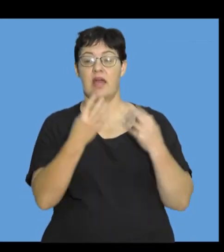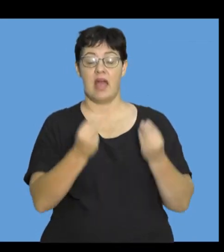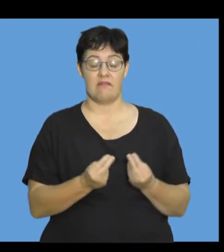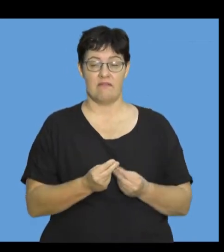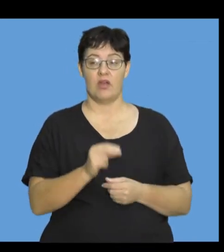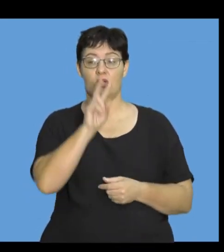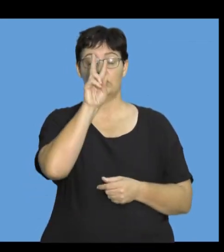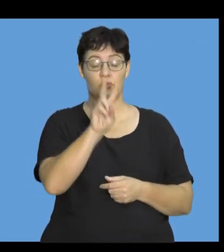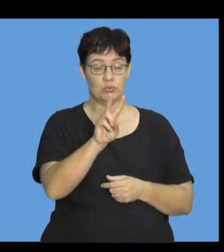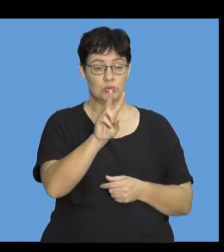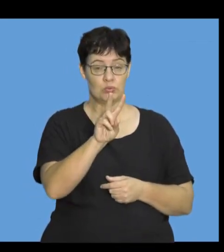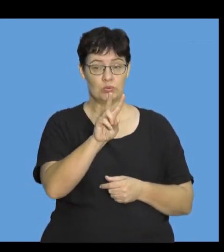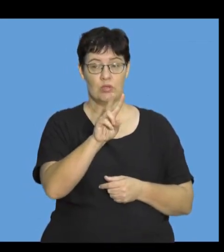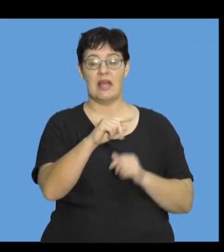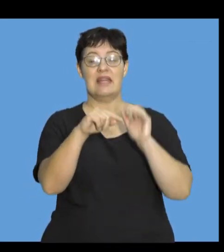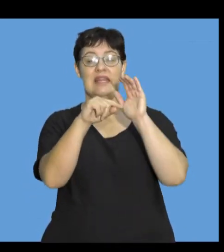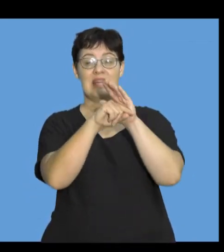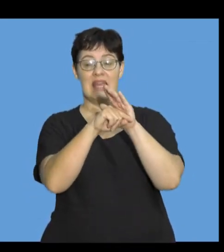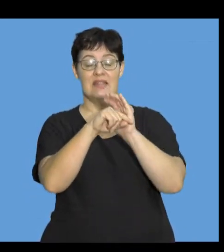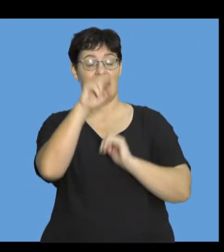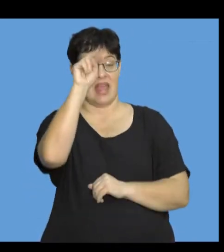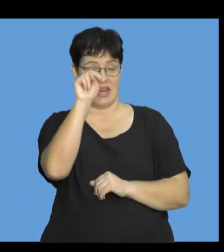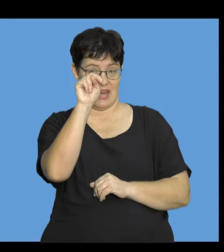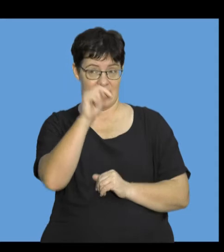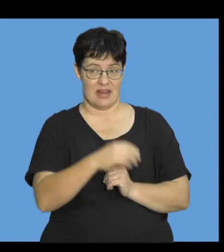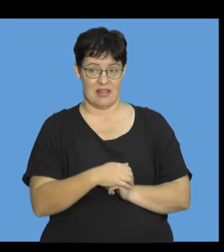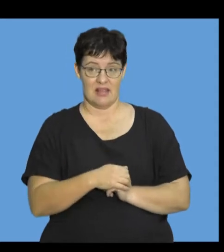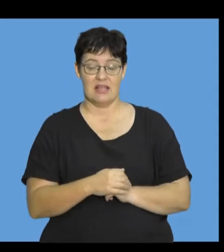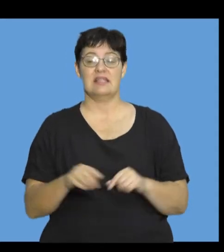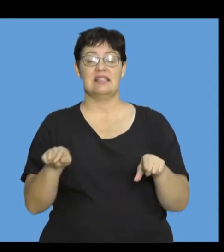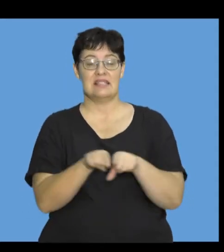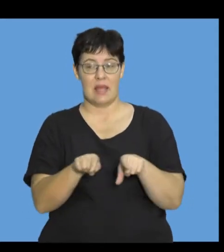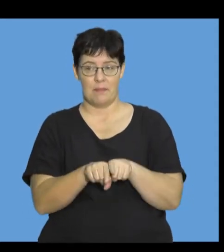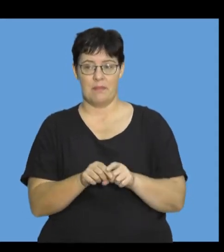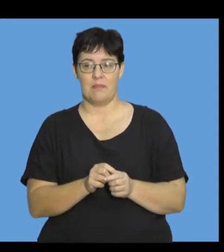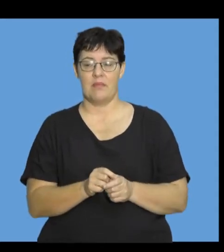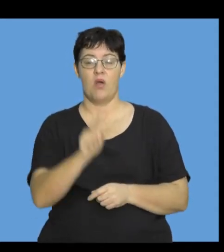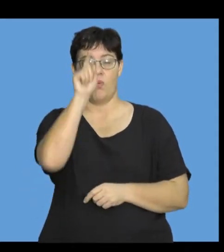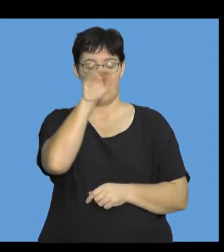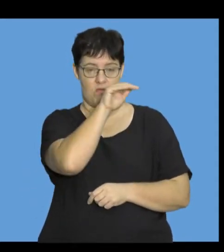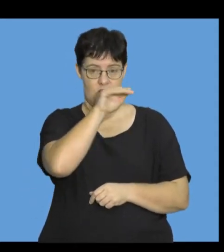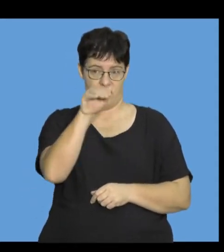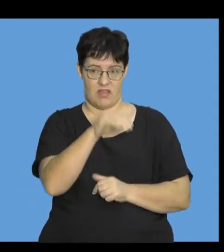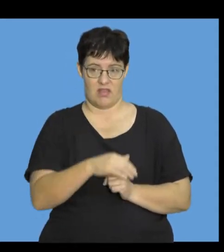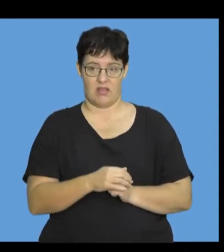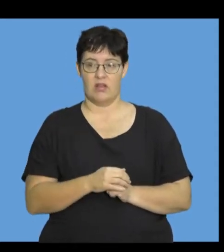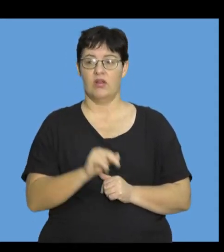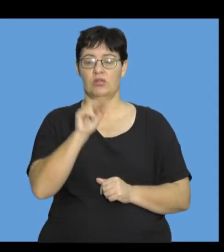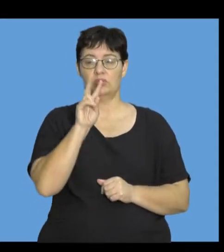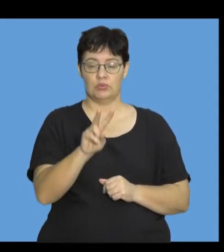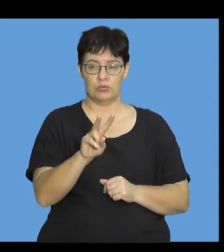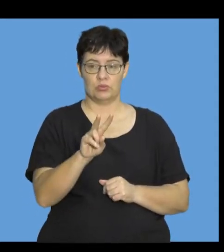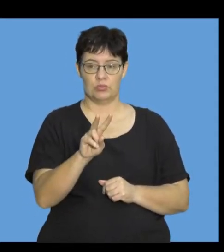have 2 to the exponent of negative n, this is the same as 1 over 2 to